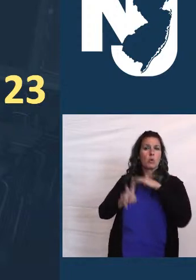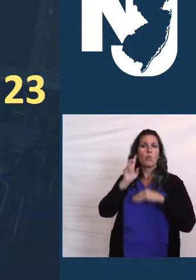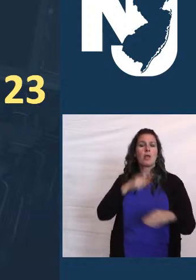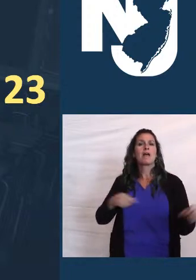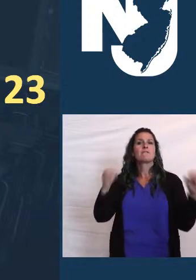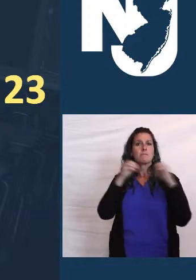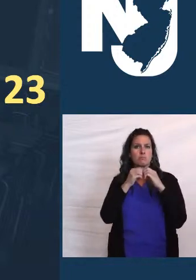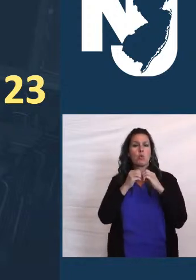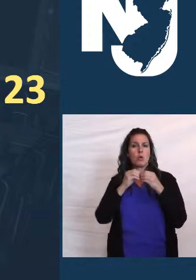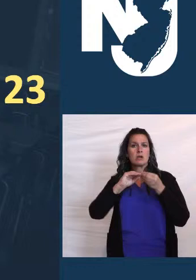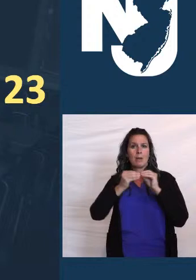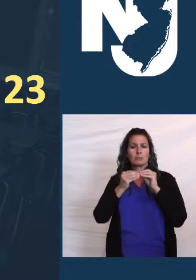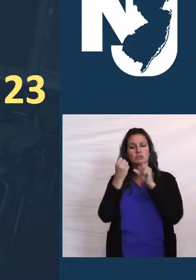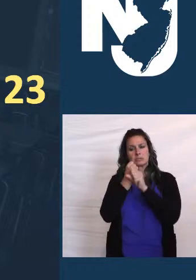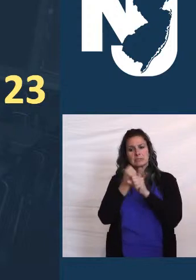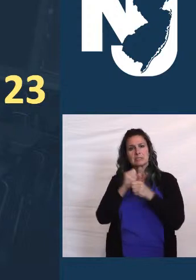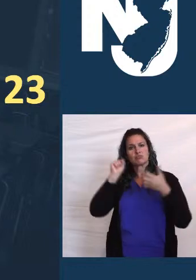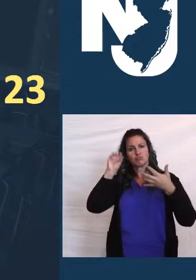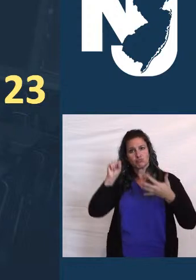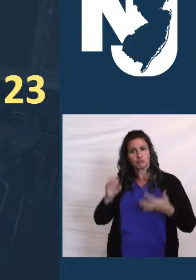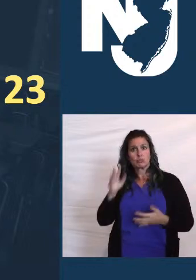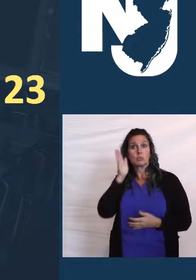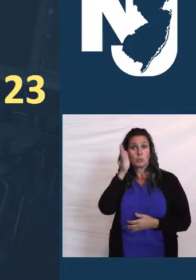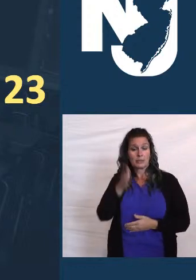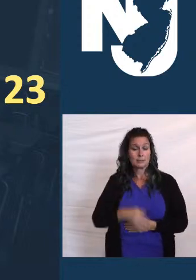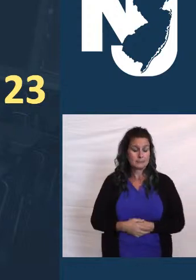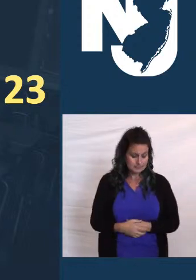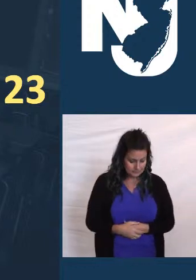more robust data to share.